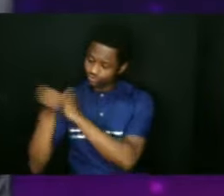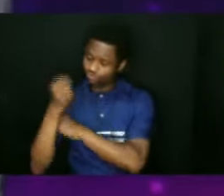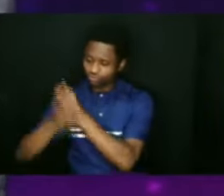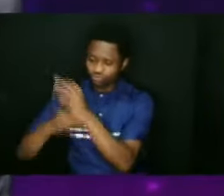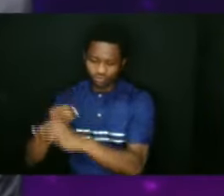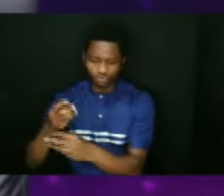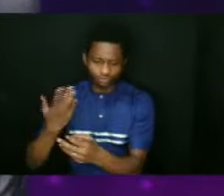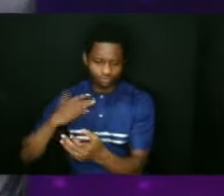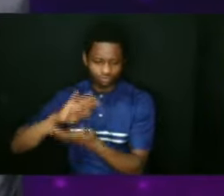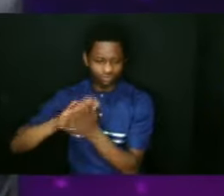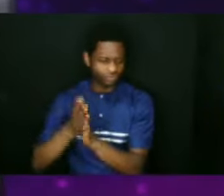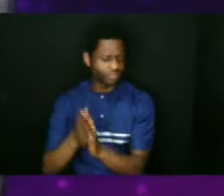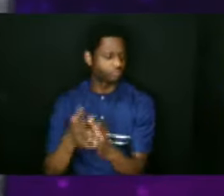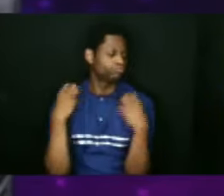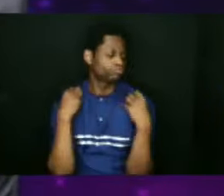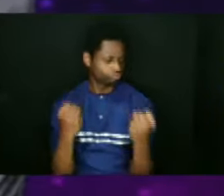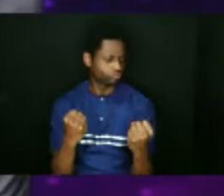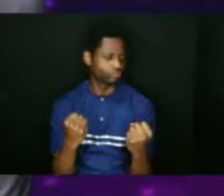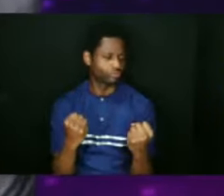Stability